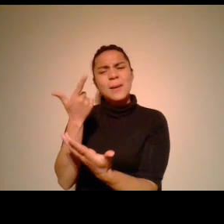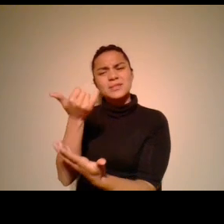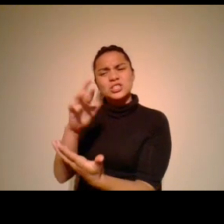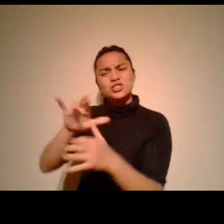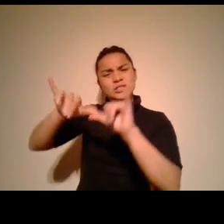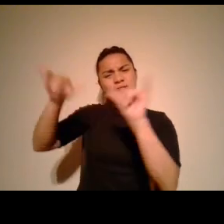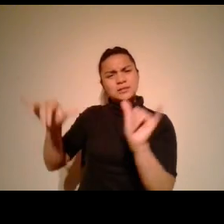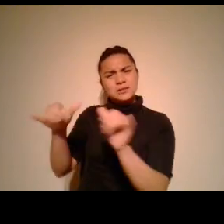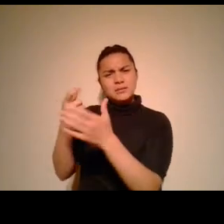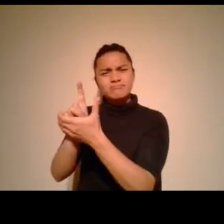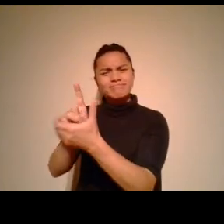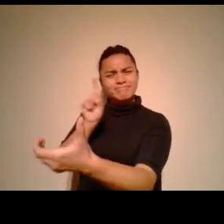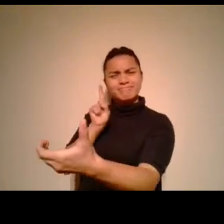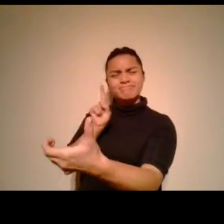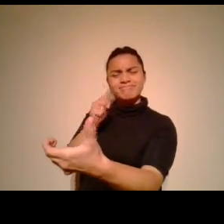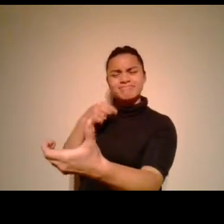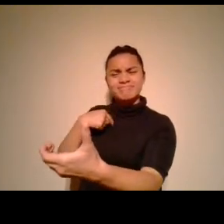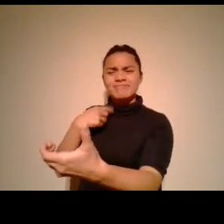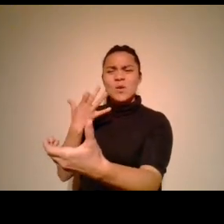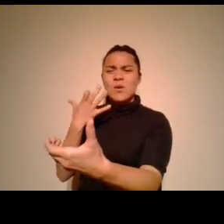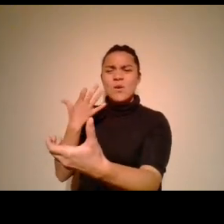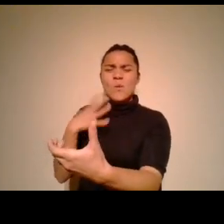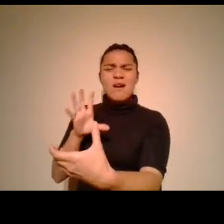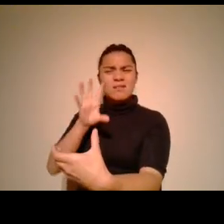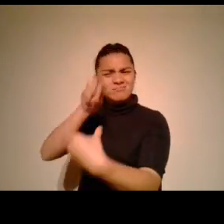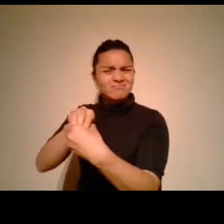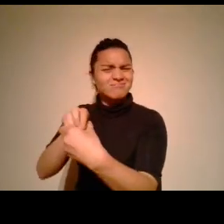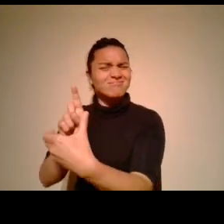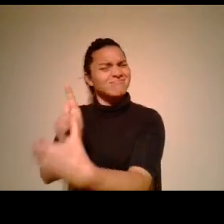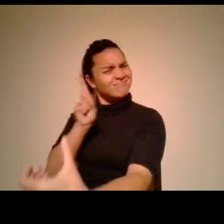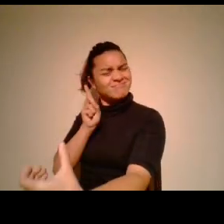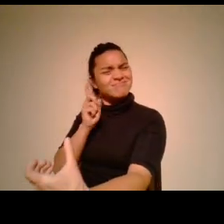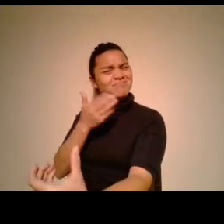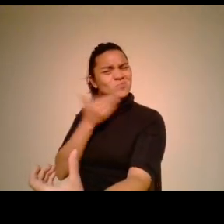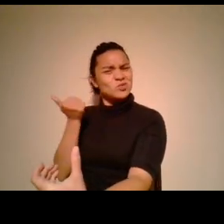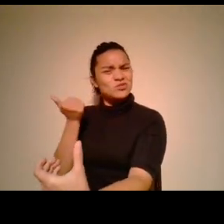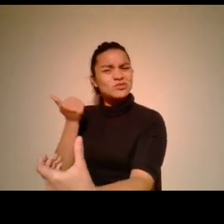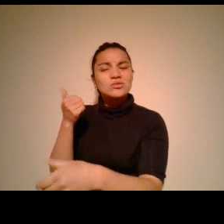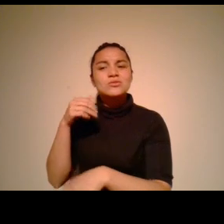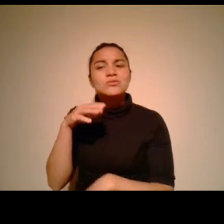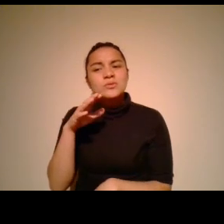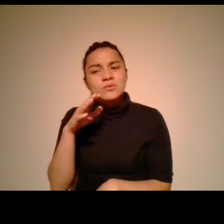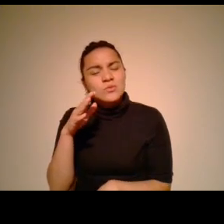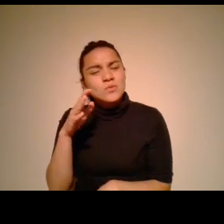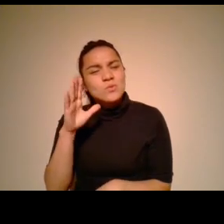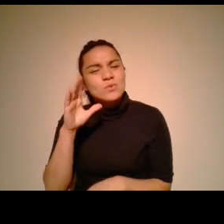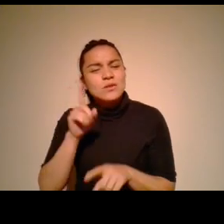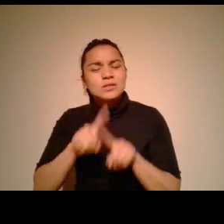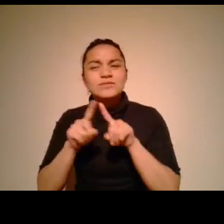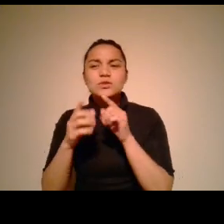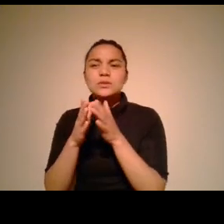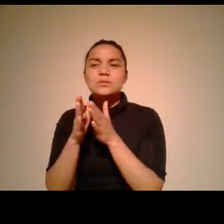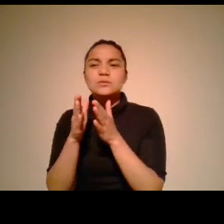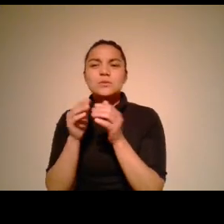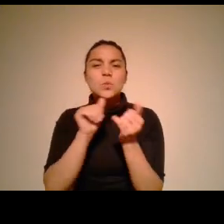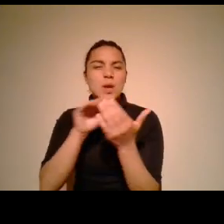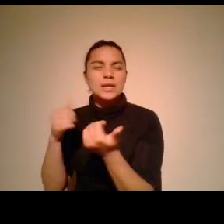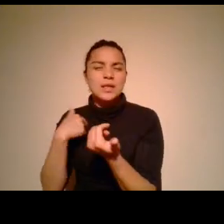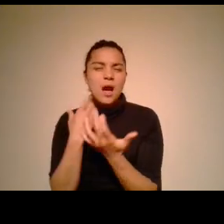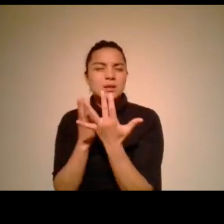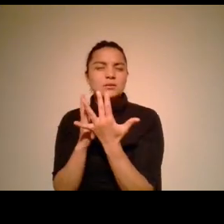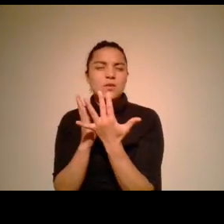to opt out. And so there are various ways that I sort of navigate that, and I can talk about that in a